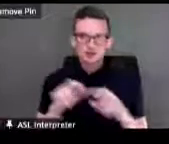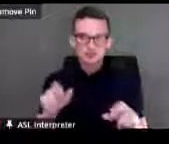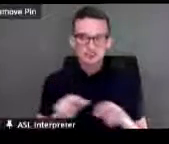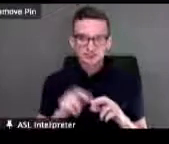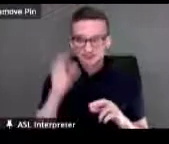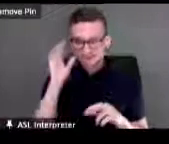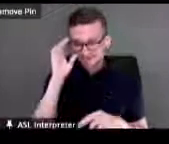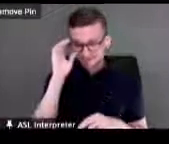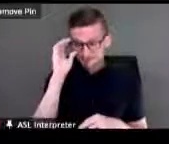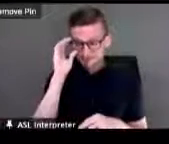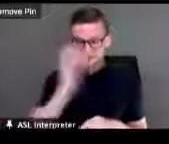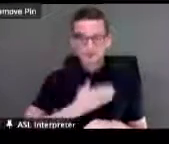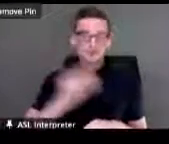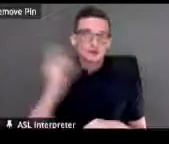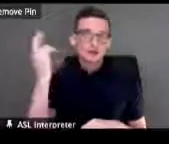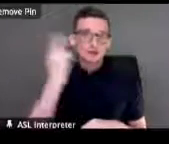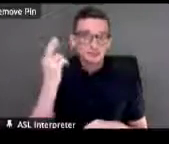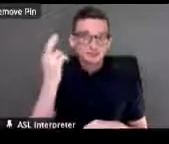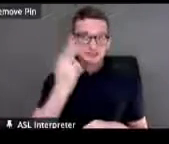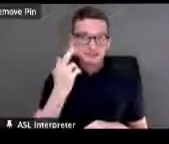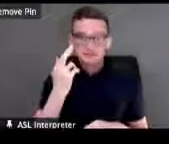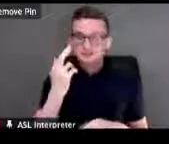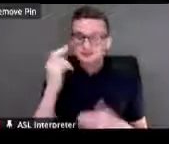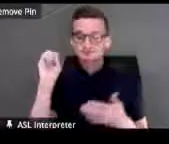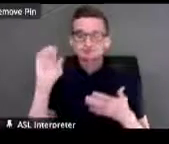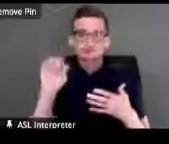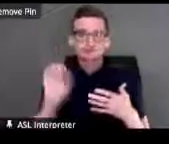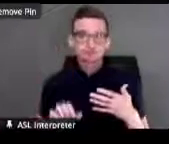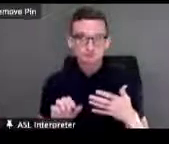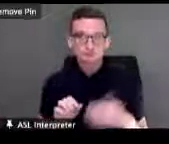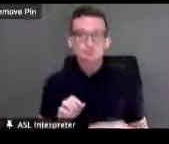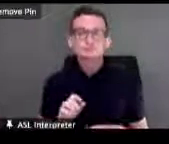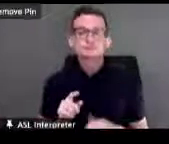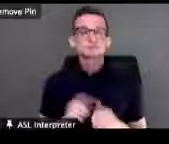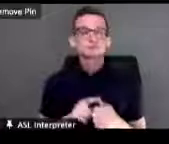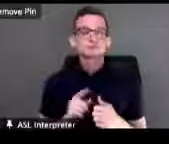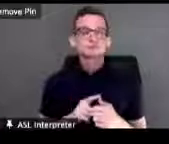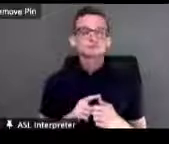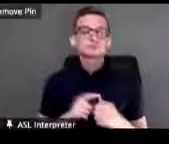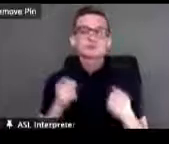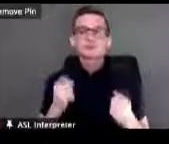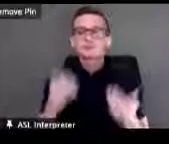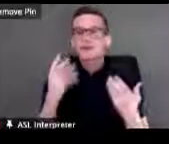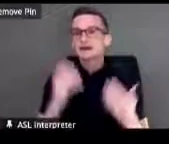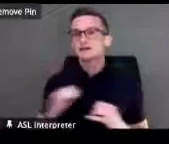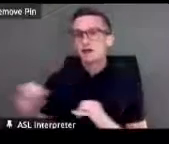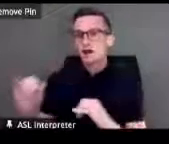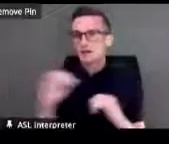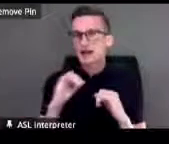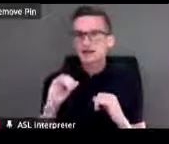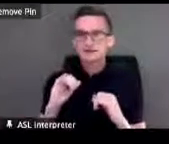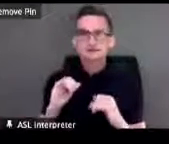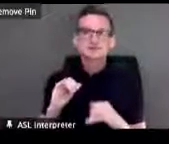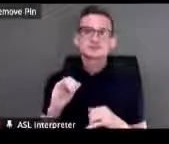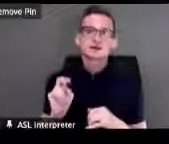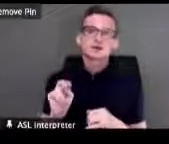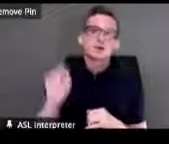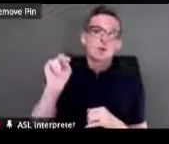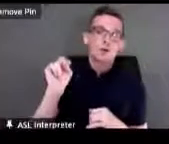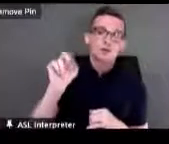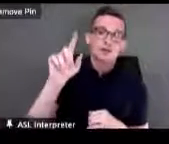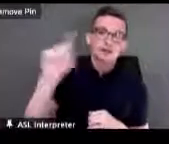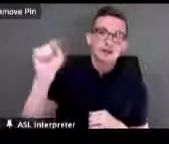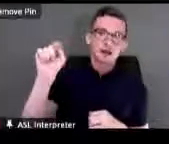my reasons are as follows. There are a lot of commonalities from north of Lake Tahoe, such